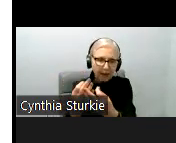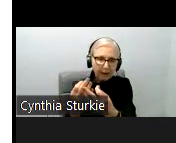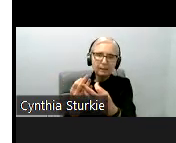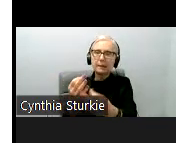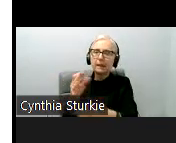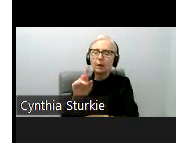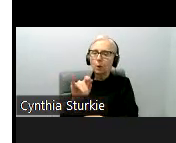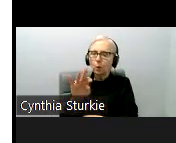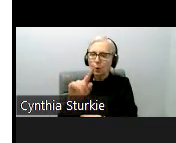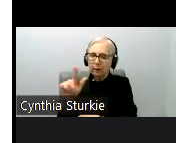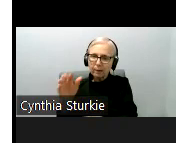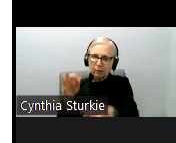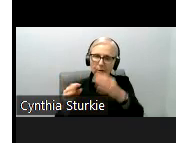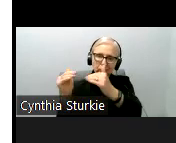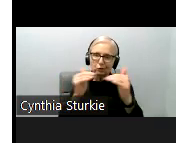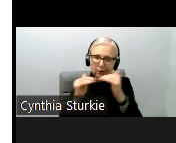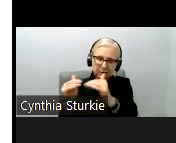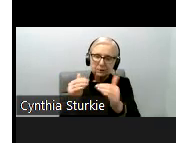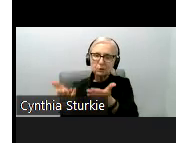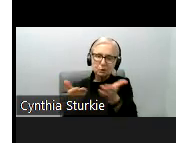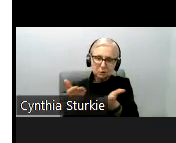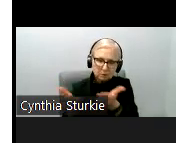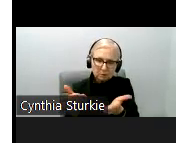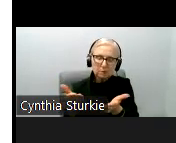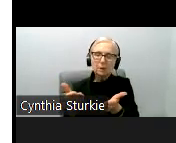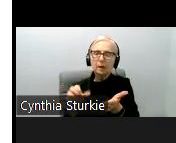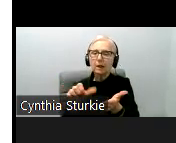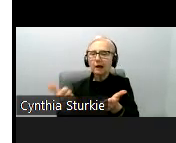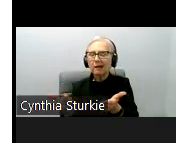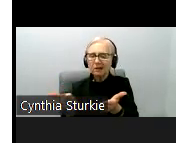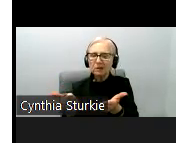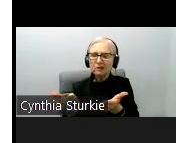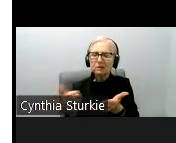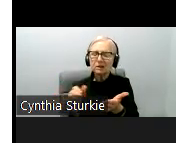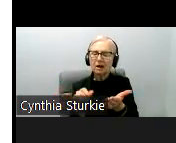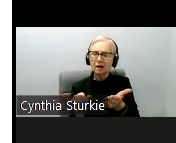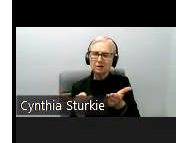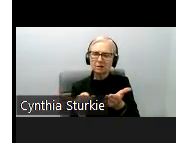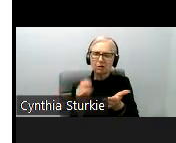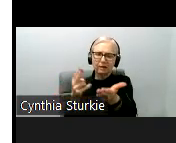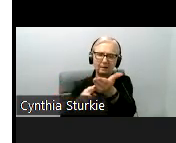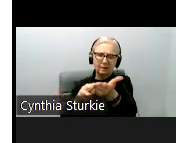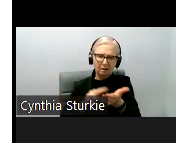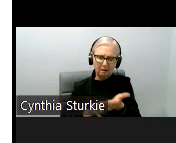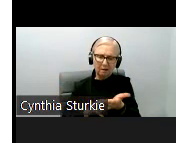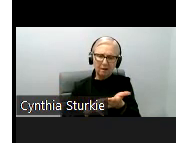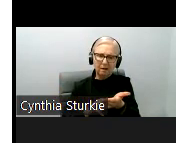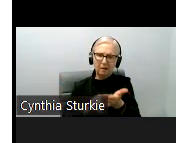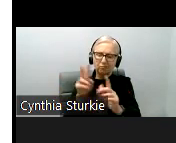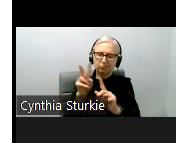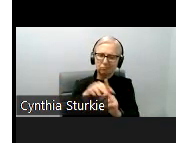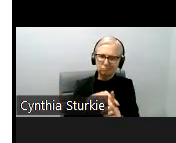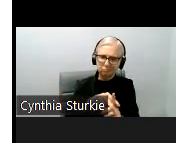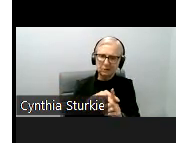justice involved individuals, and a couple of others. And then also these endorsements applicable to